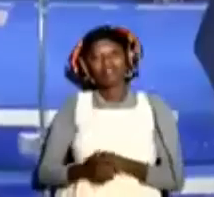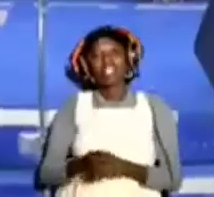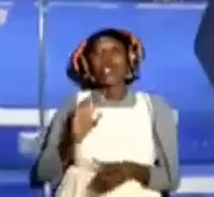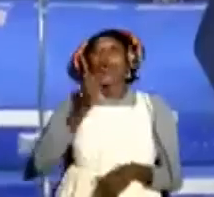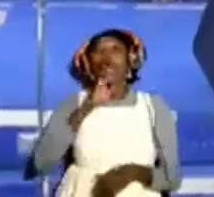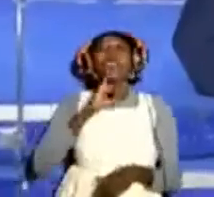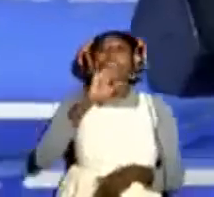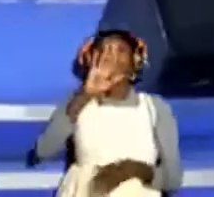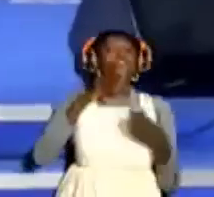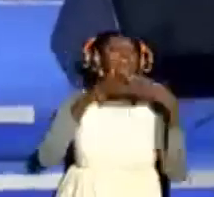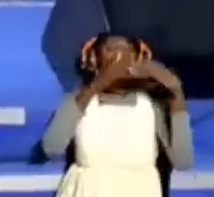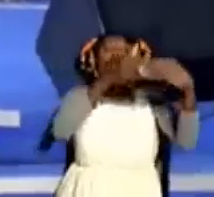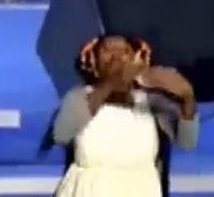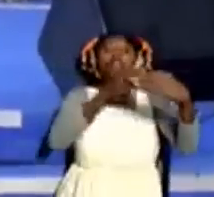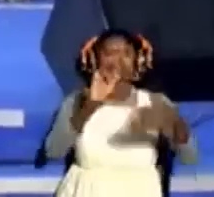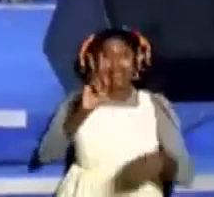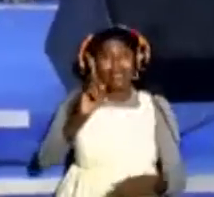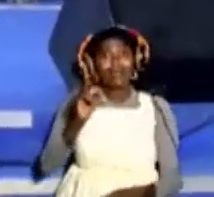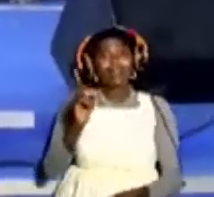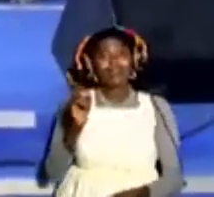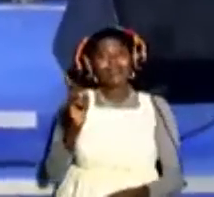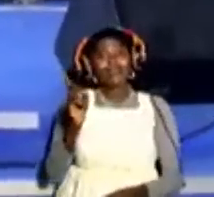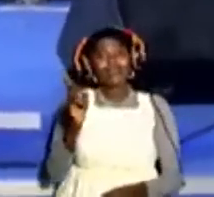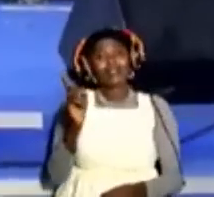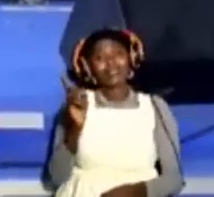Where is your forward?